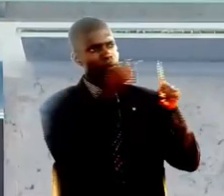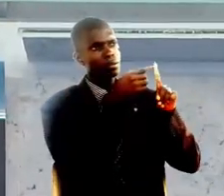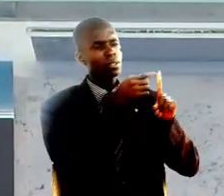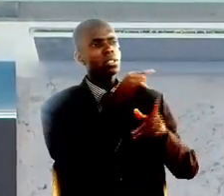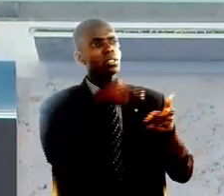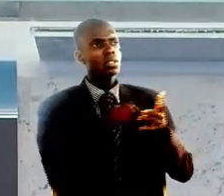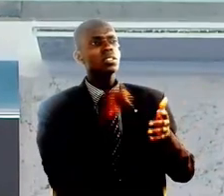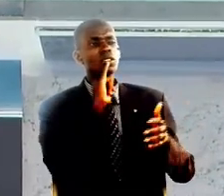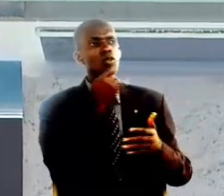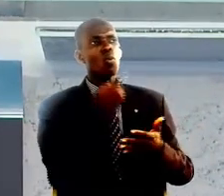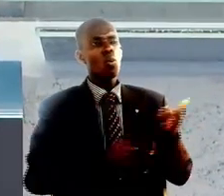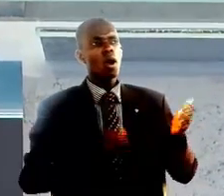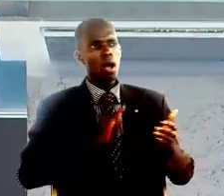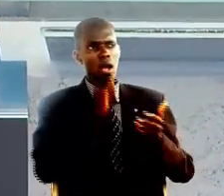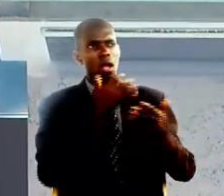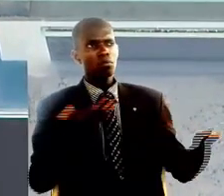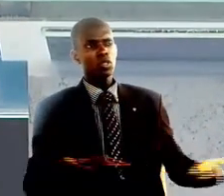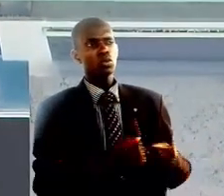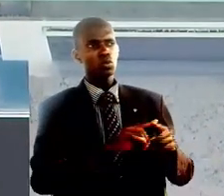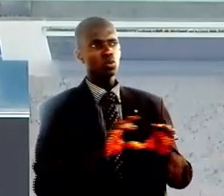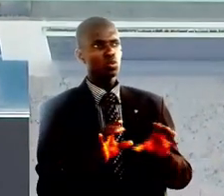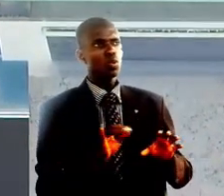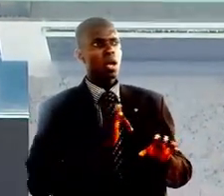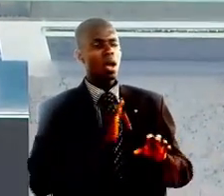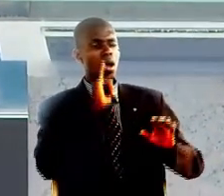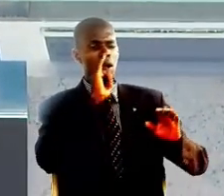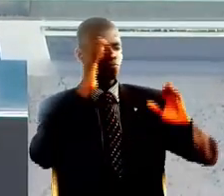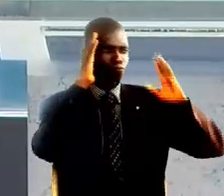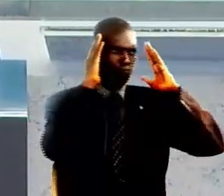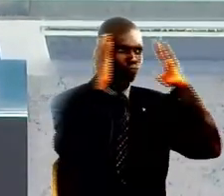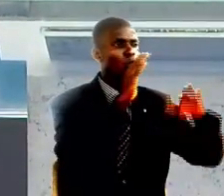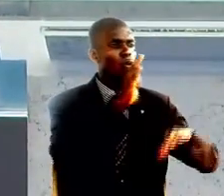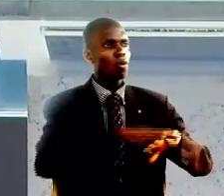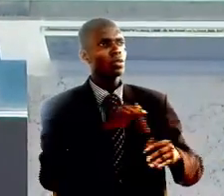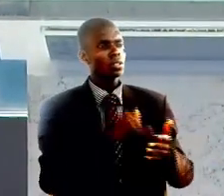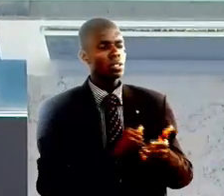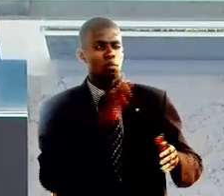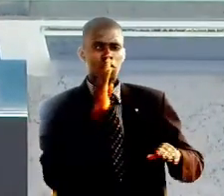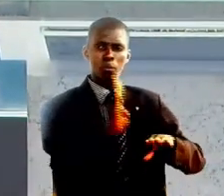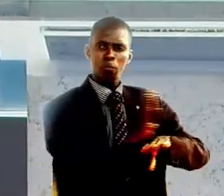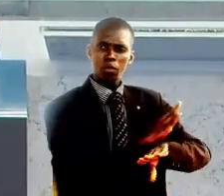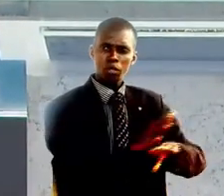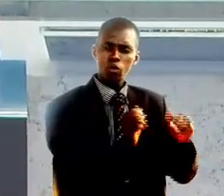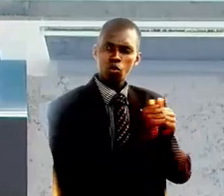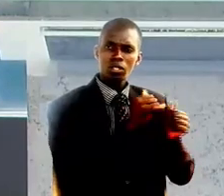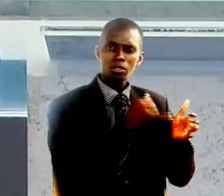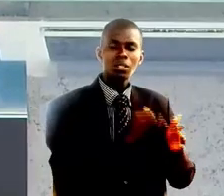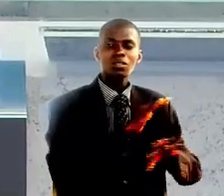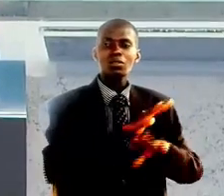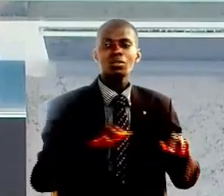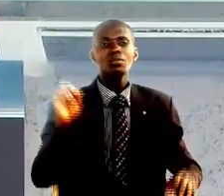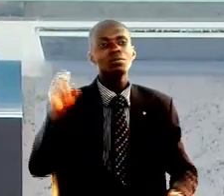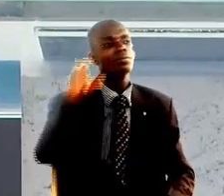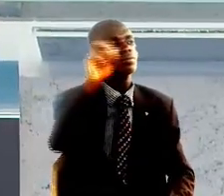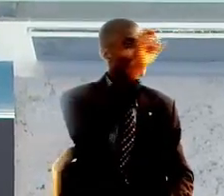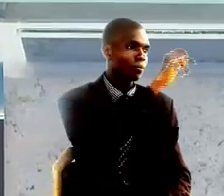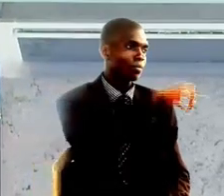I'm here to do, and here is my mission. Occupy, and don't